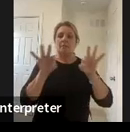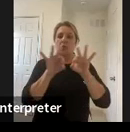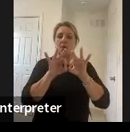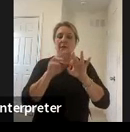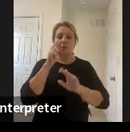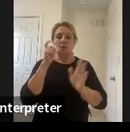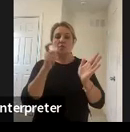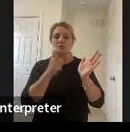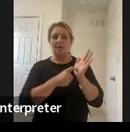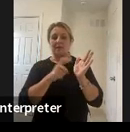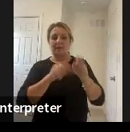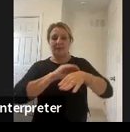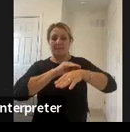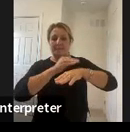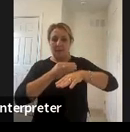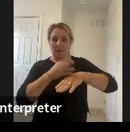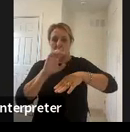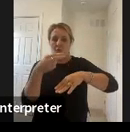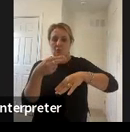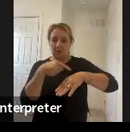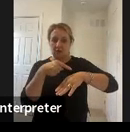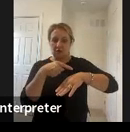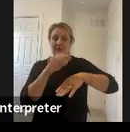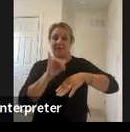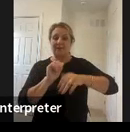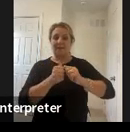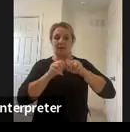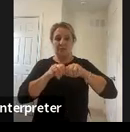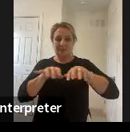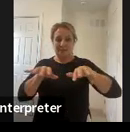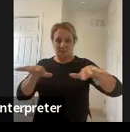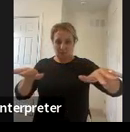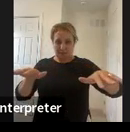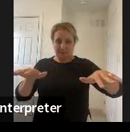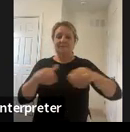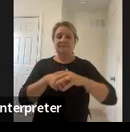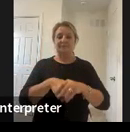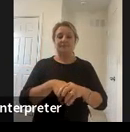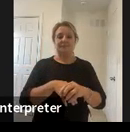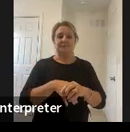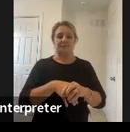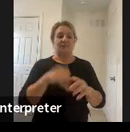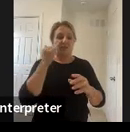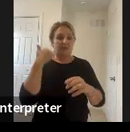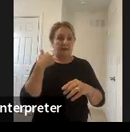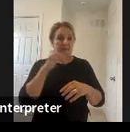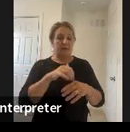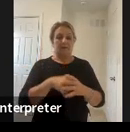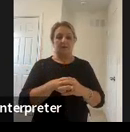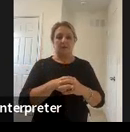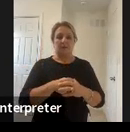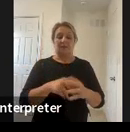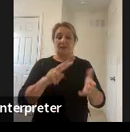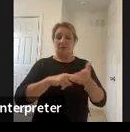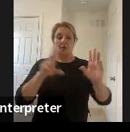to recognize, since that is the main way it is being spread currently. In order to be considered no